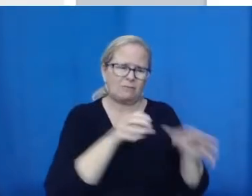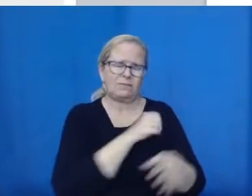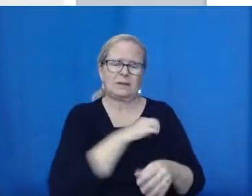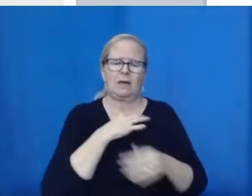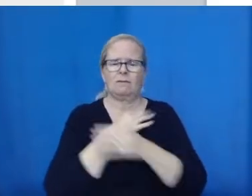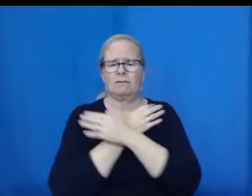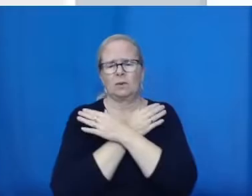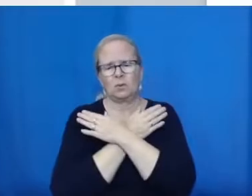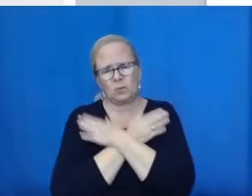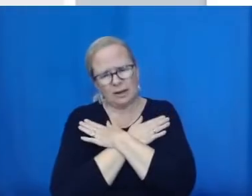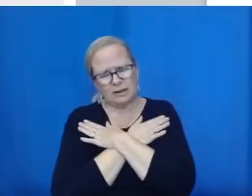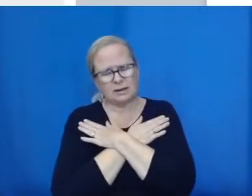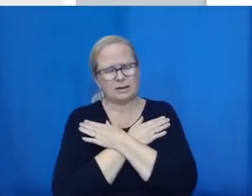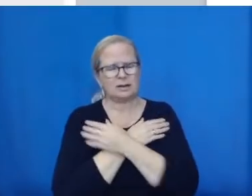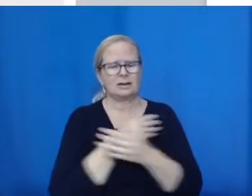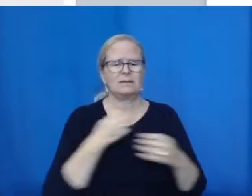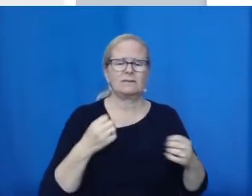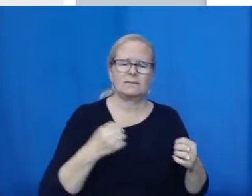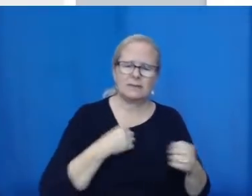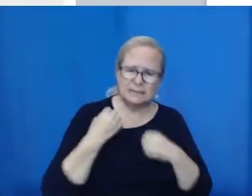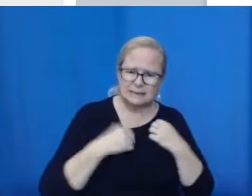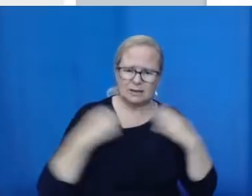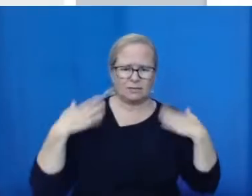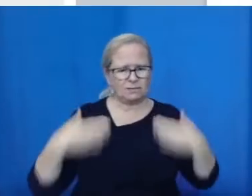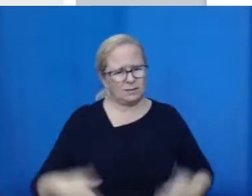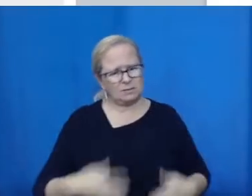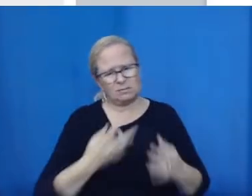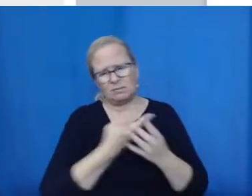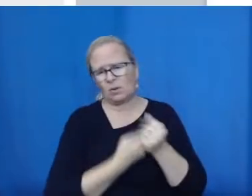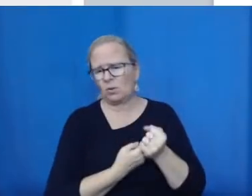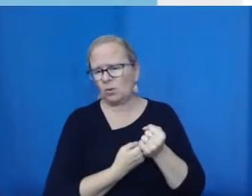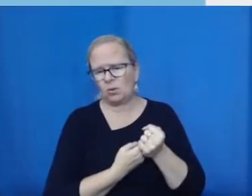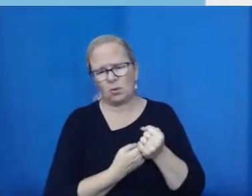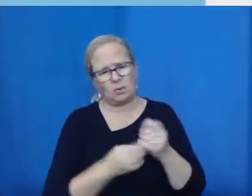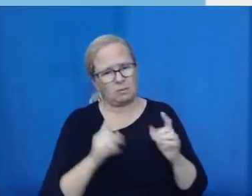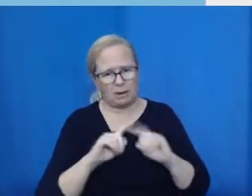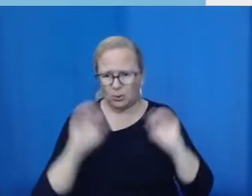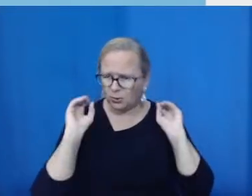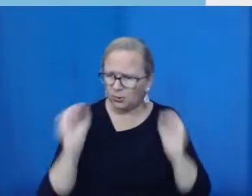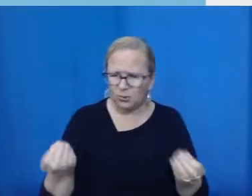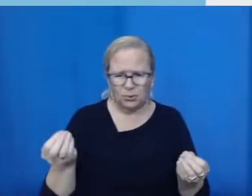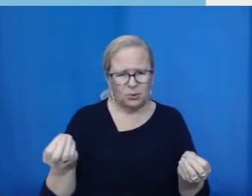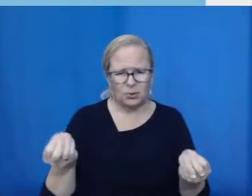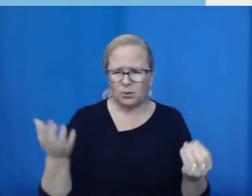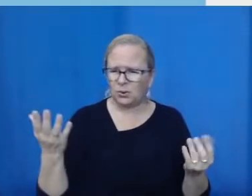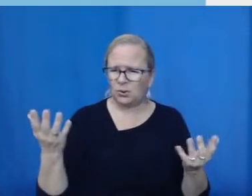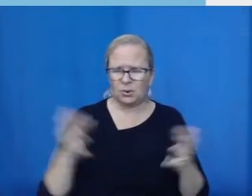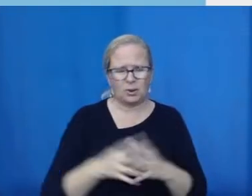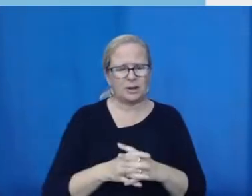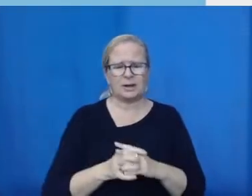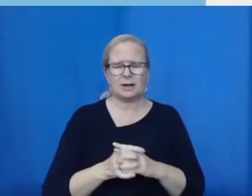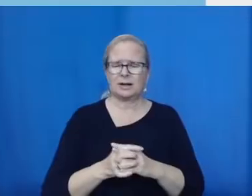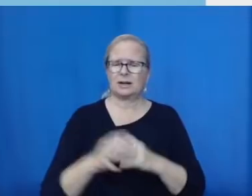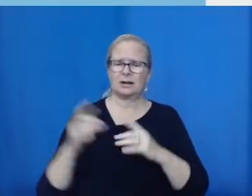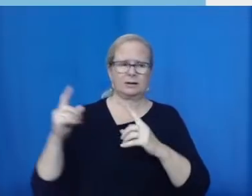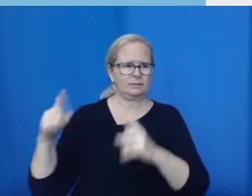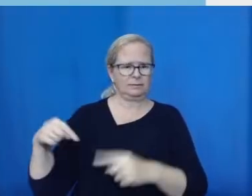about the 9th of September, just the COVID patients alone have exceeded the ICU baseline